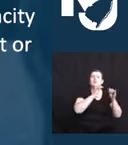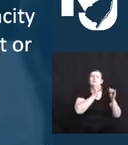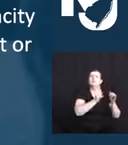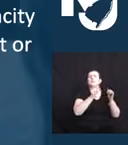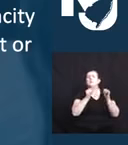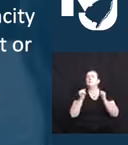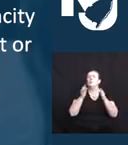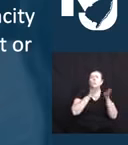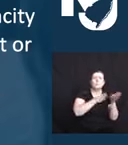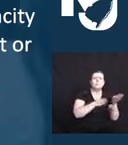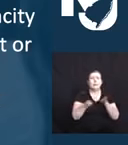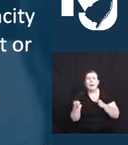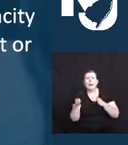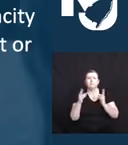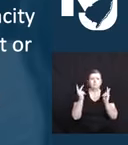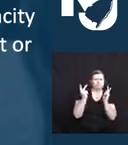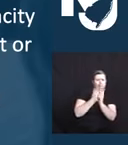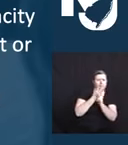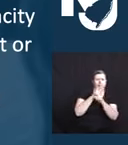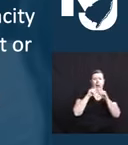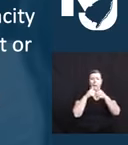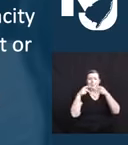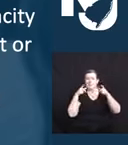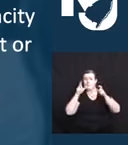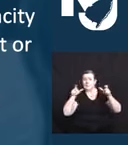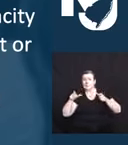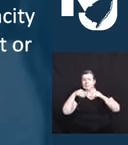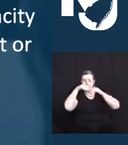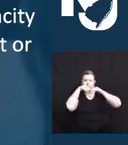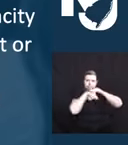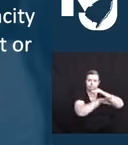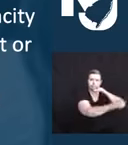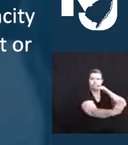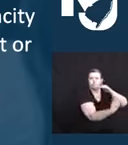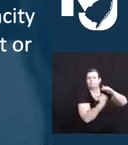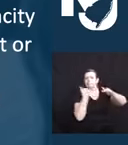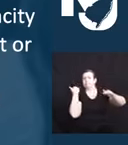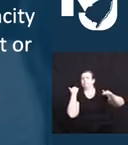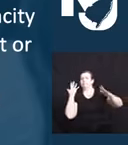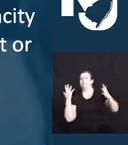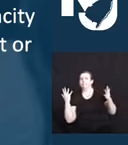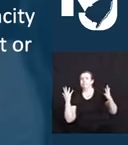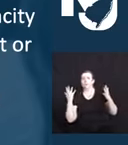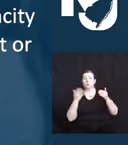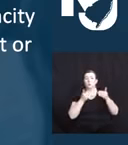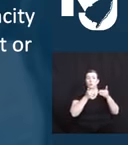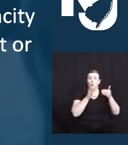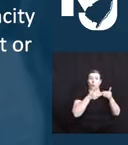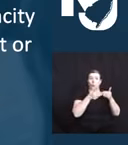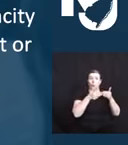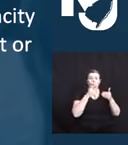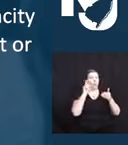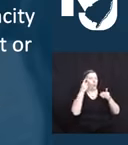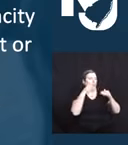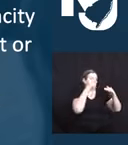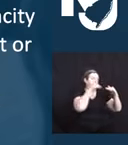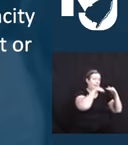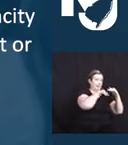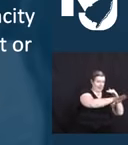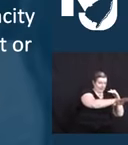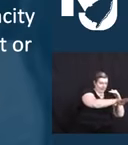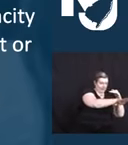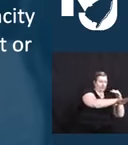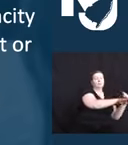congestion points. This includes creating entrance-only and exit-only points if feasible. And